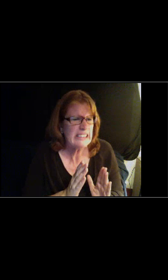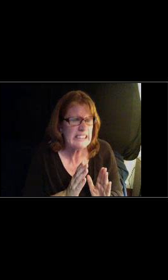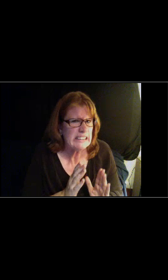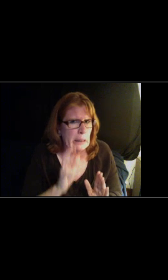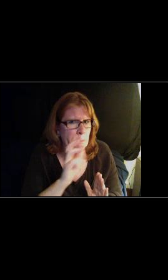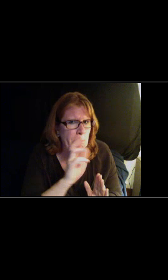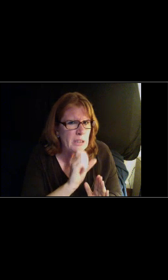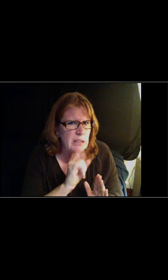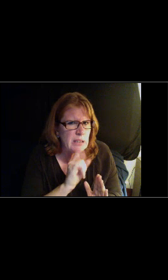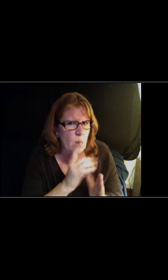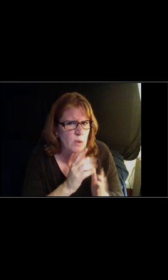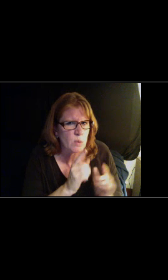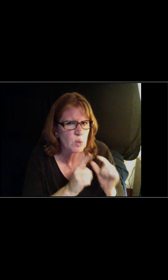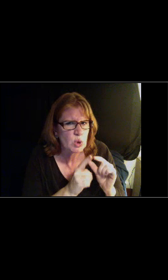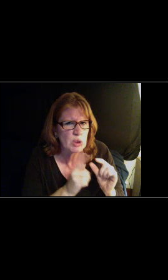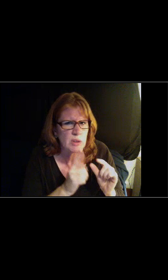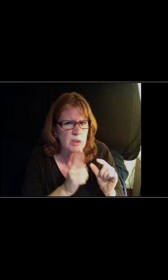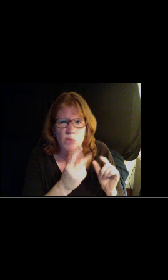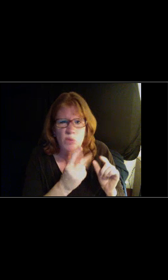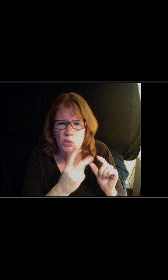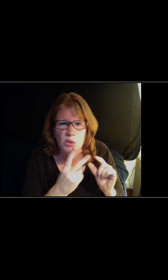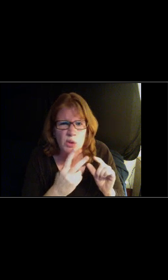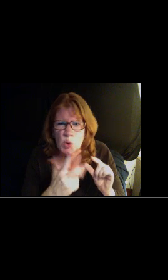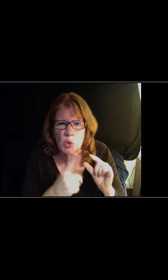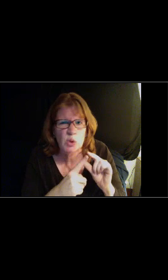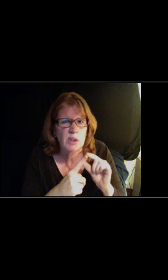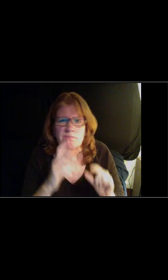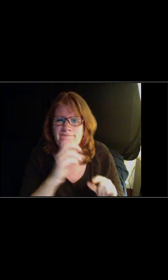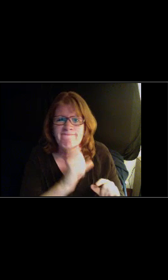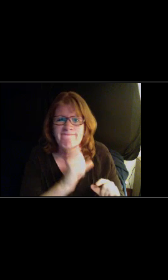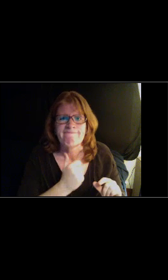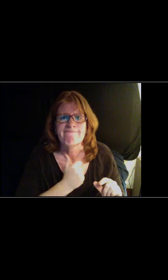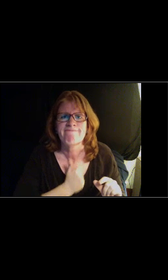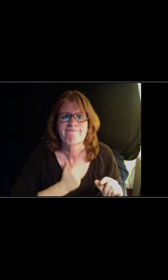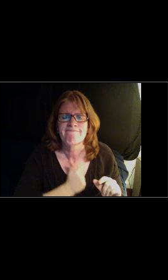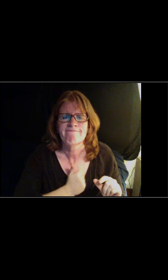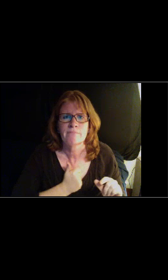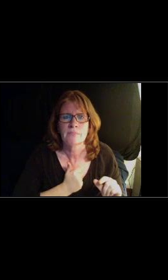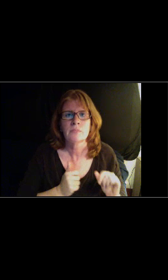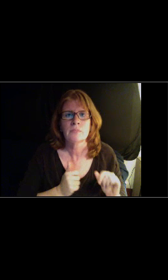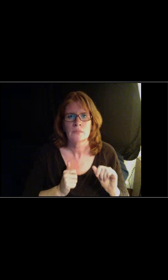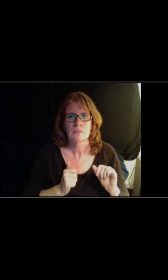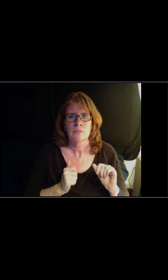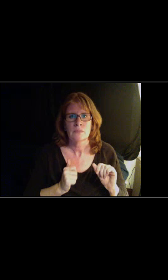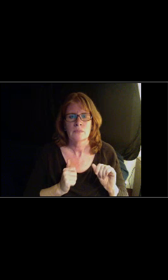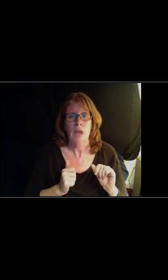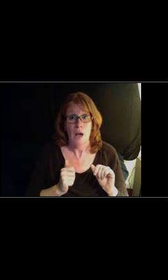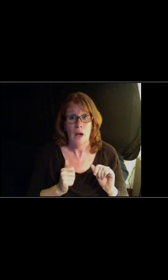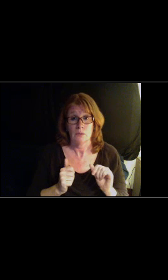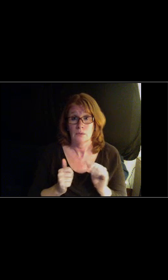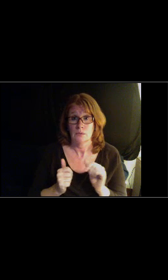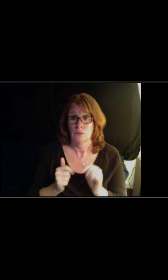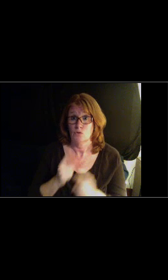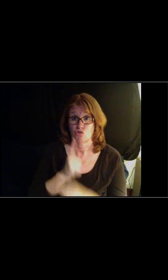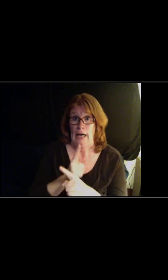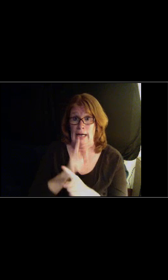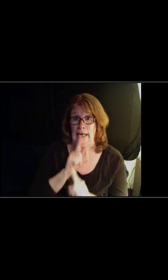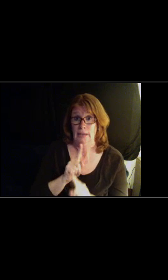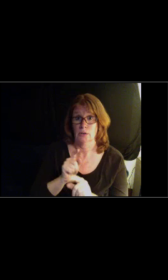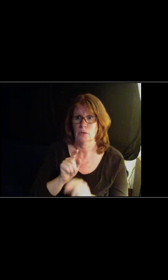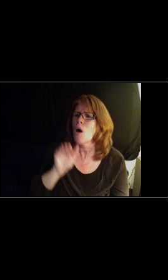might be a very emotional moment. And so you might just say to your other participant, there was a word in there that I missed, I'm very